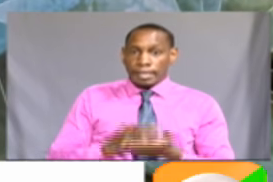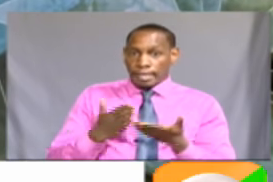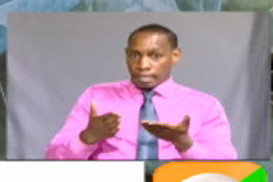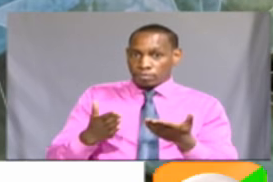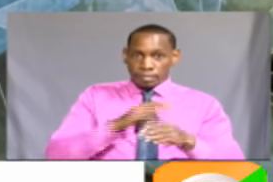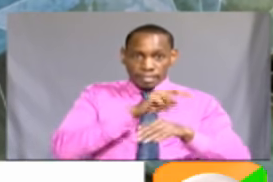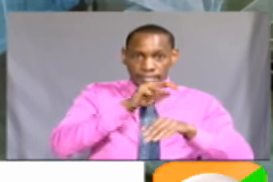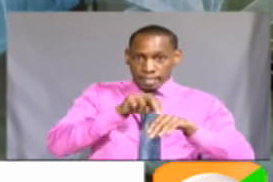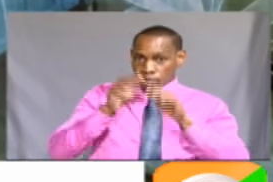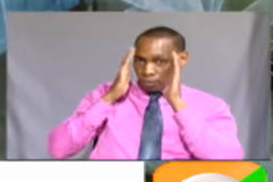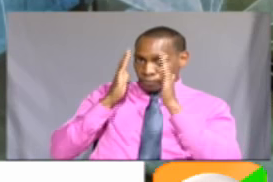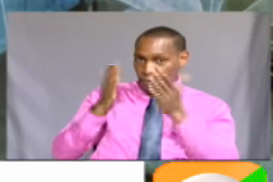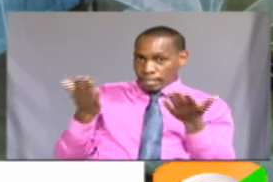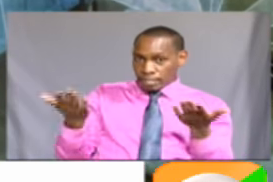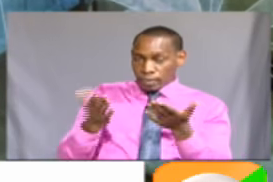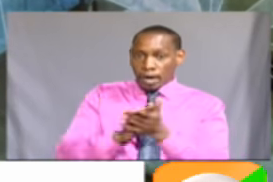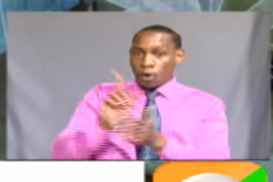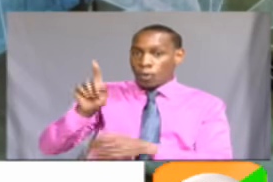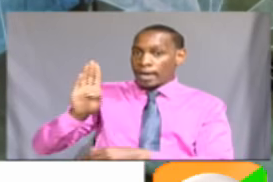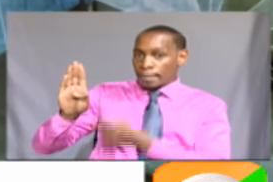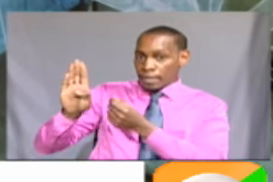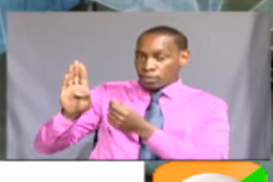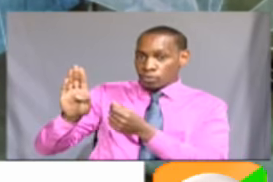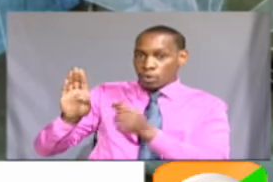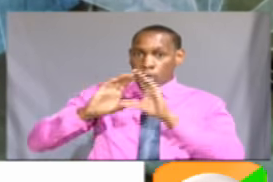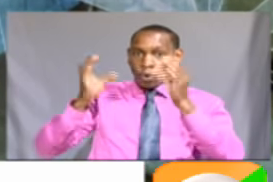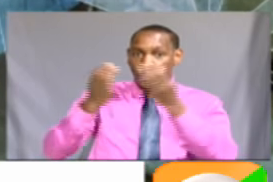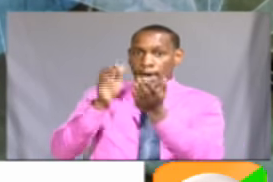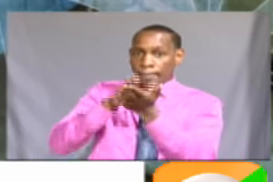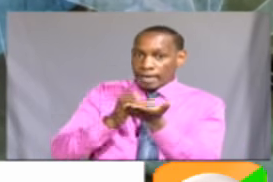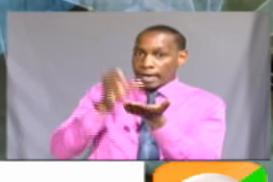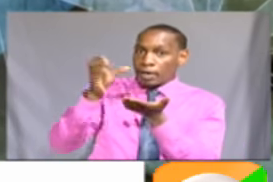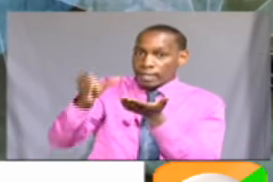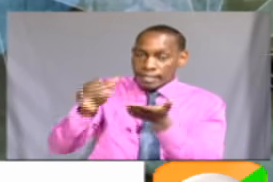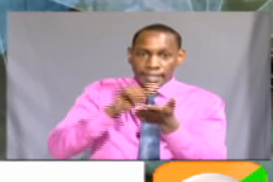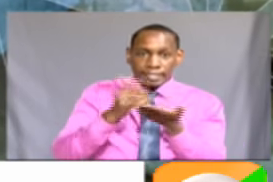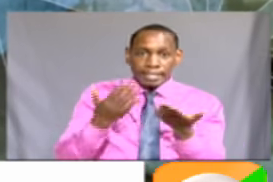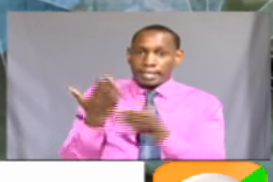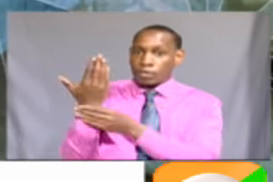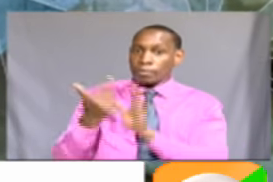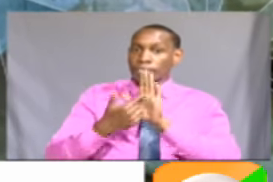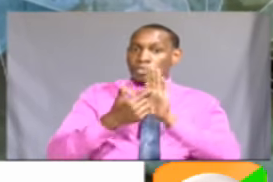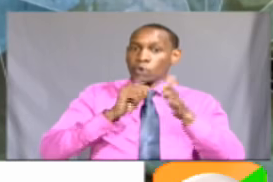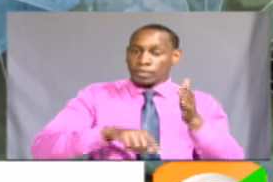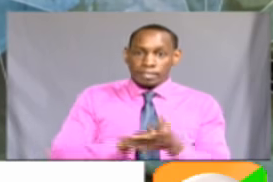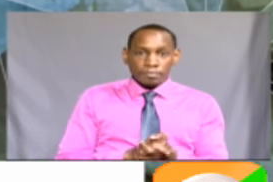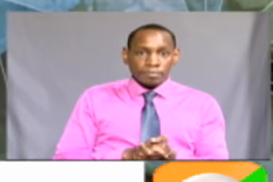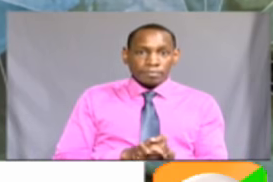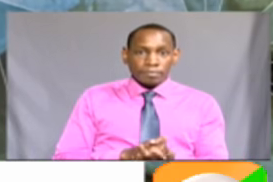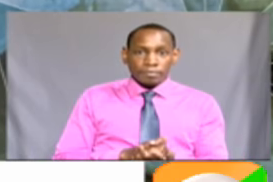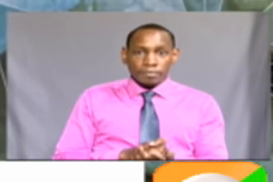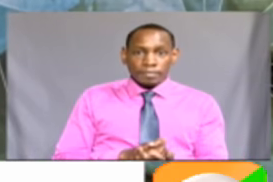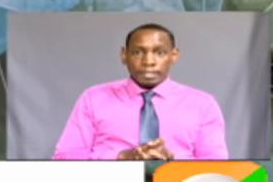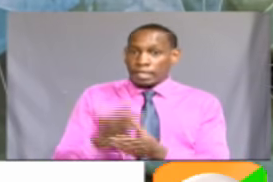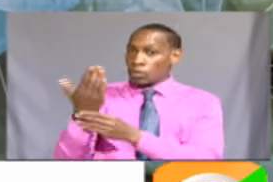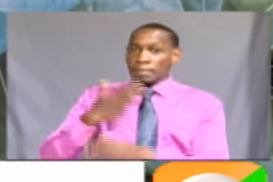the national attention is the 1 billion shillings that came from the World Bank, that so far the documents indicate. And this is not; these are